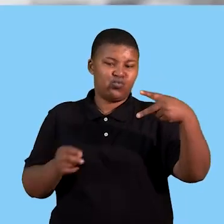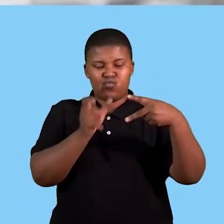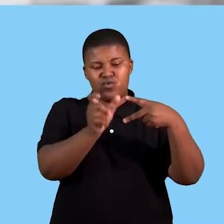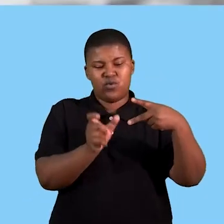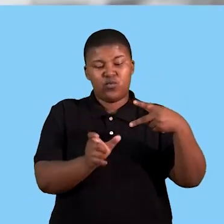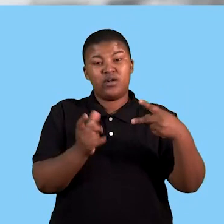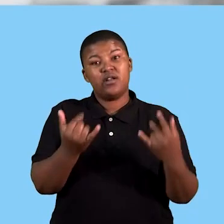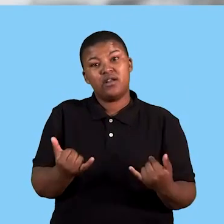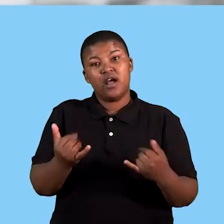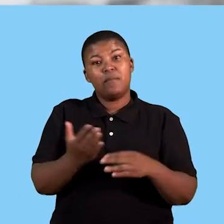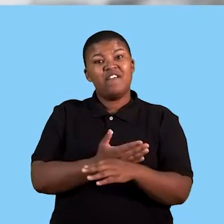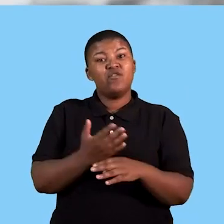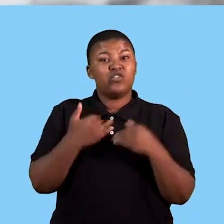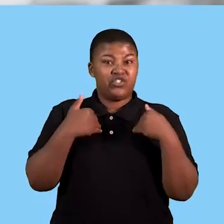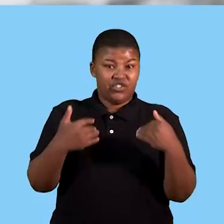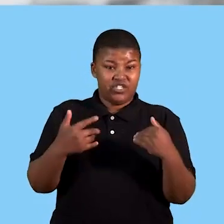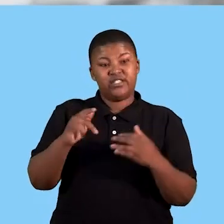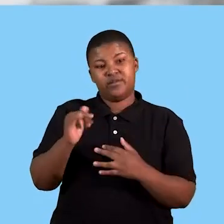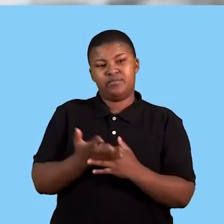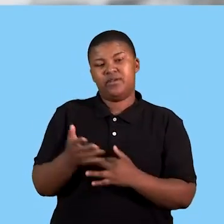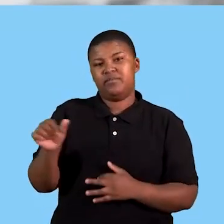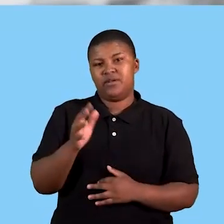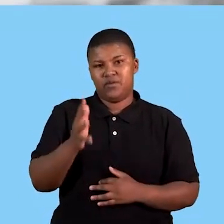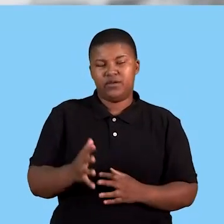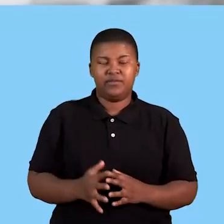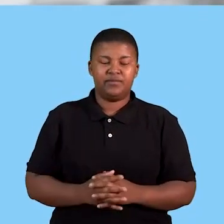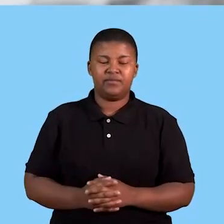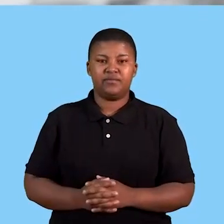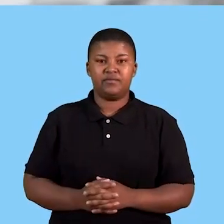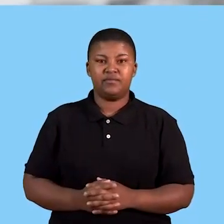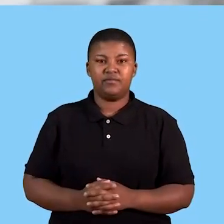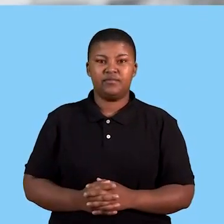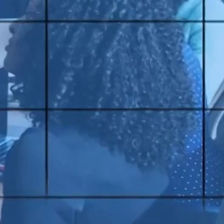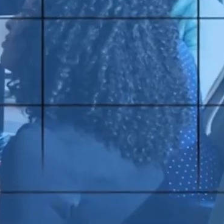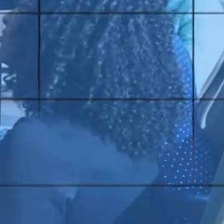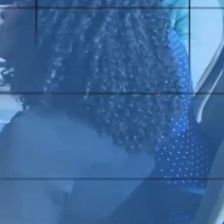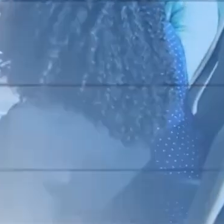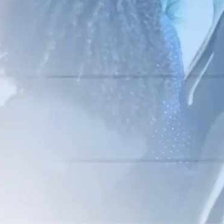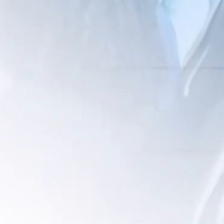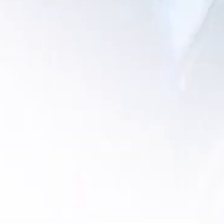Before we start with the following concepts, let's have an ad break. See you soon.